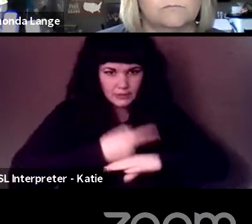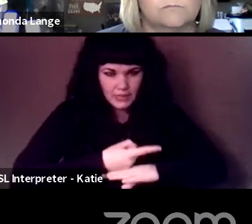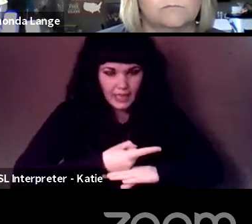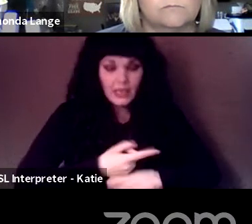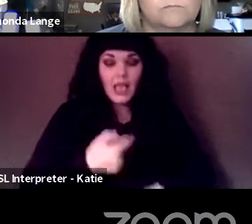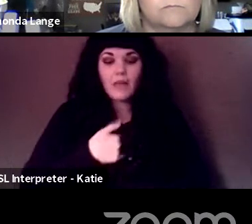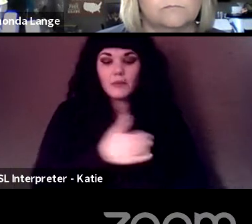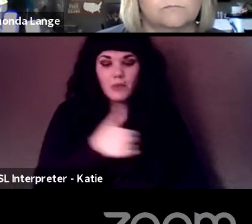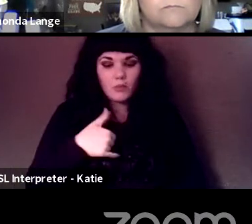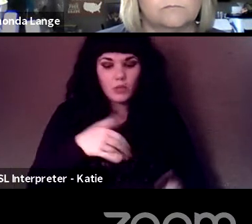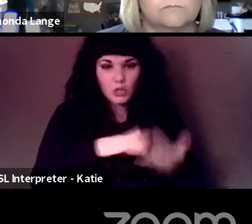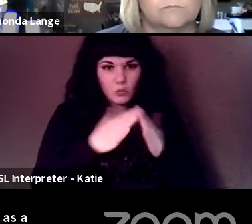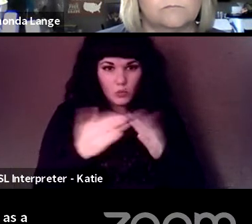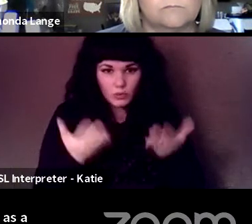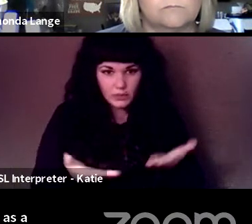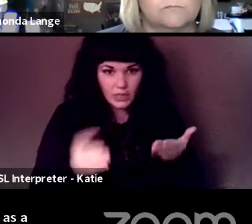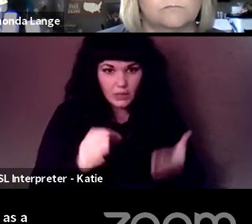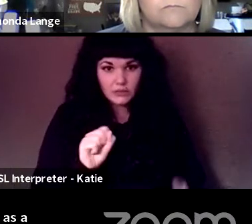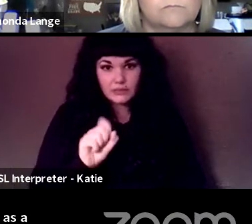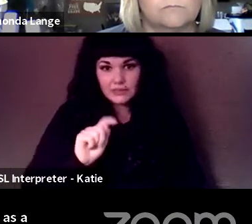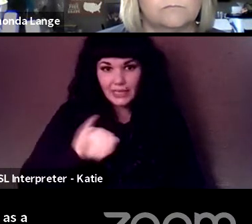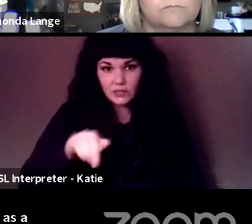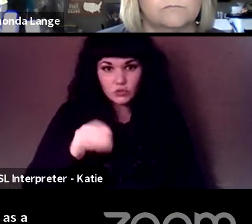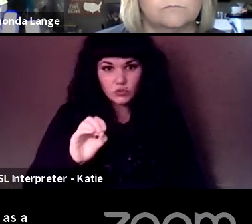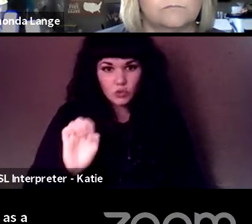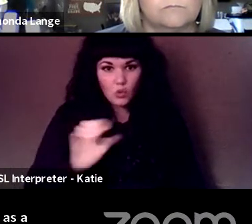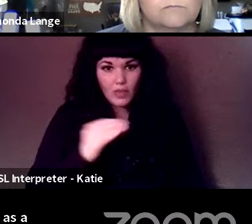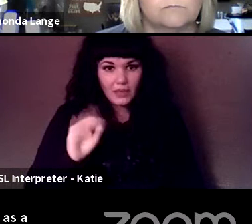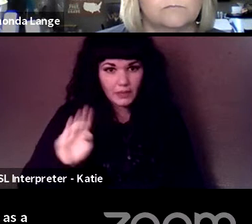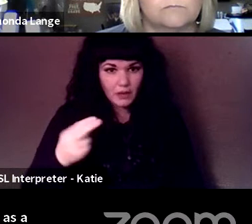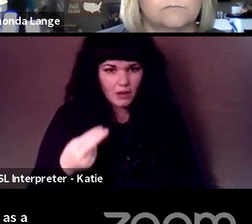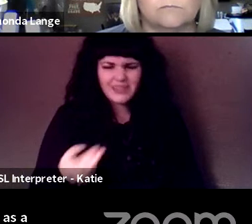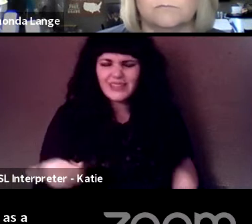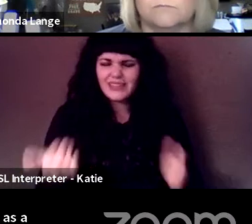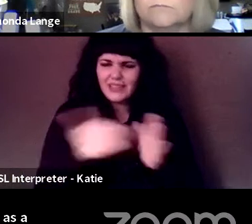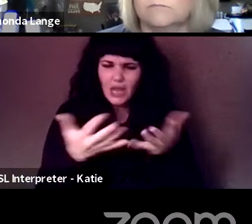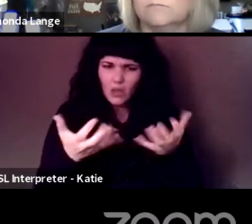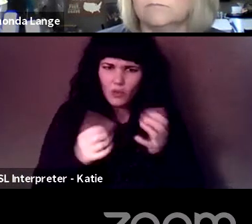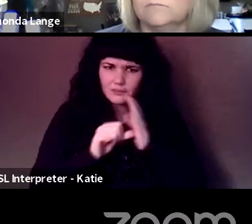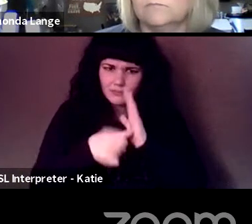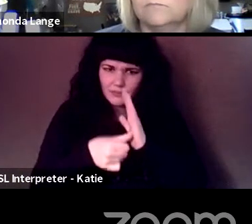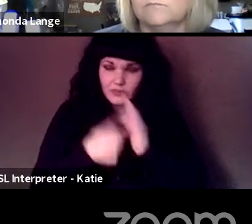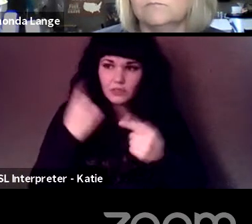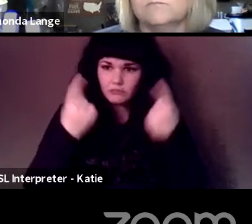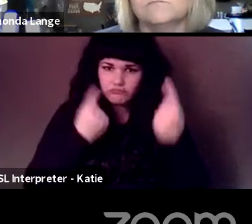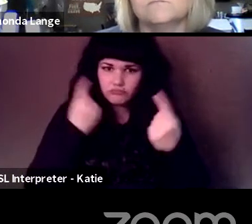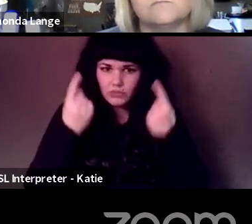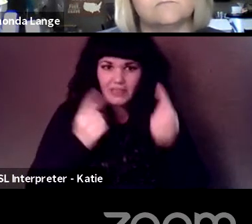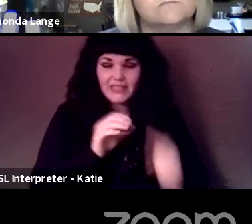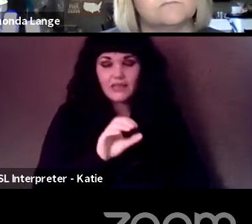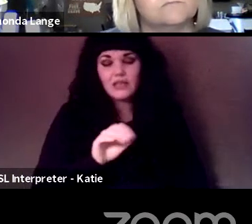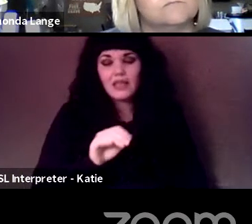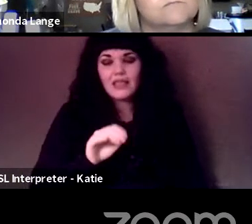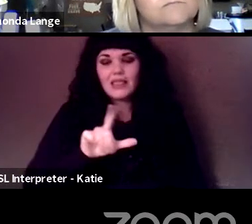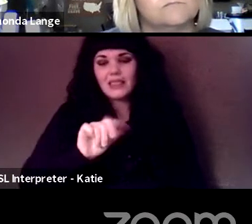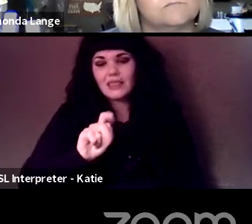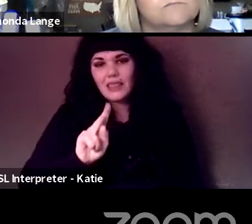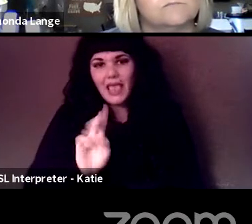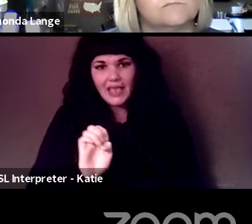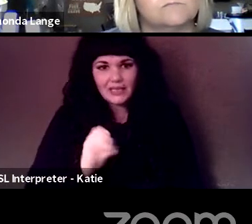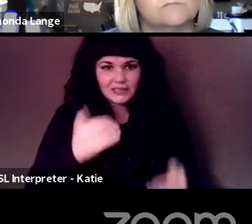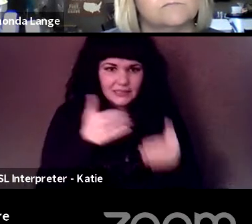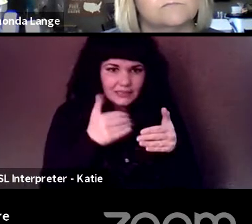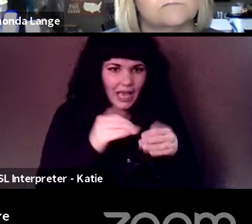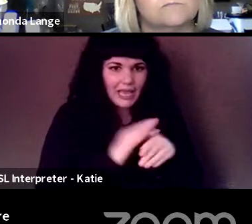Harbor area. I wanted to again encourage you to consider that lakeshore communities like St. Joseph, Benton Harbor, and the communities north and